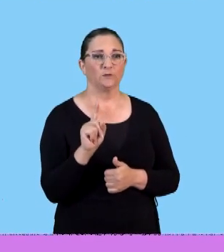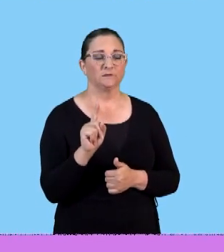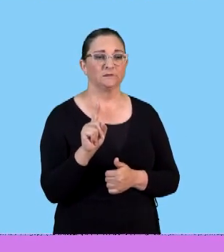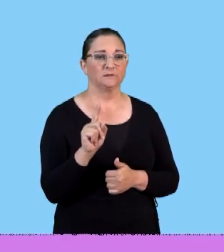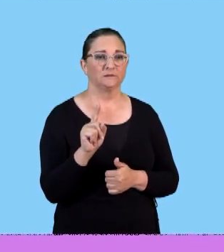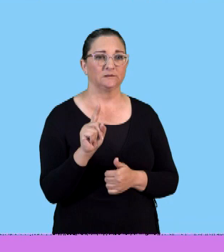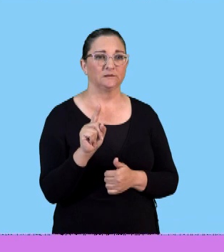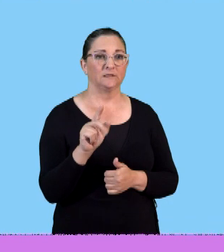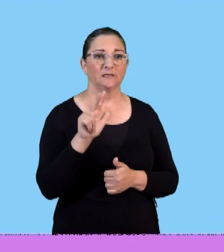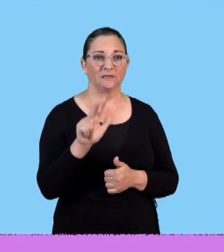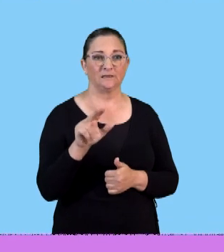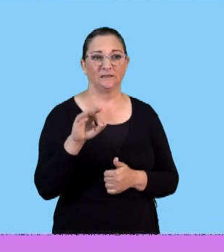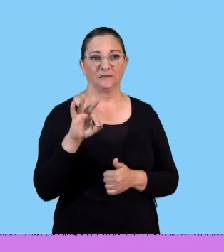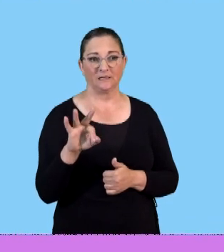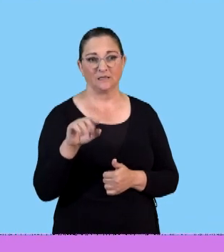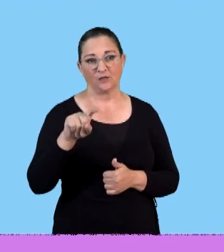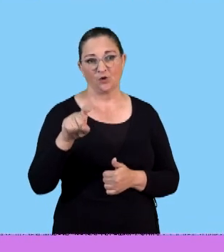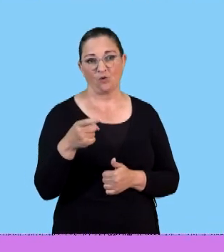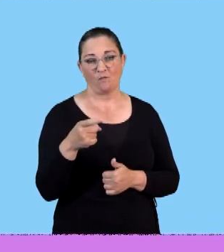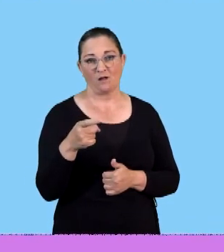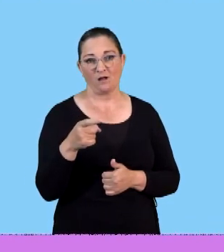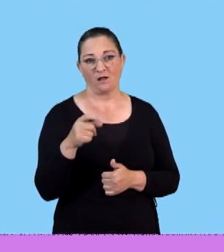this calculation will give us